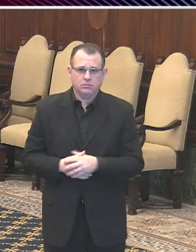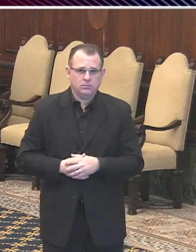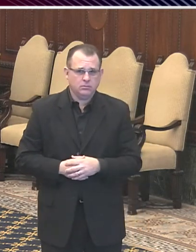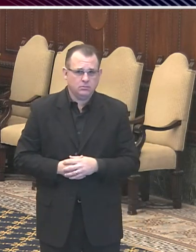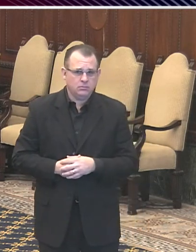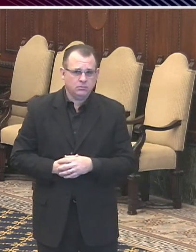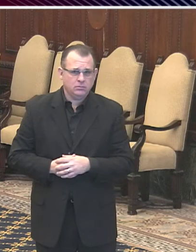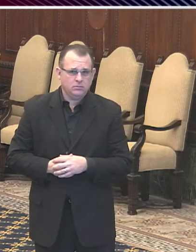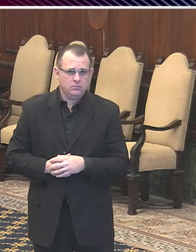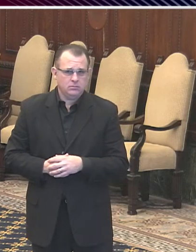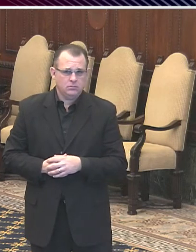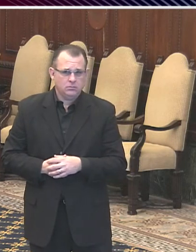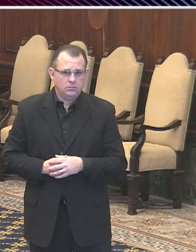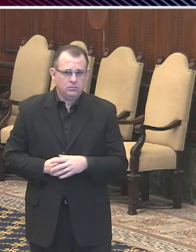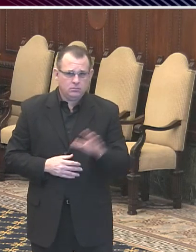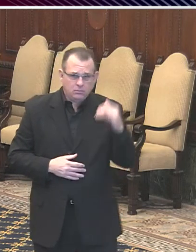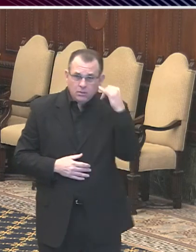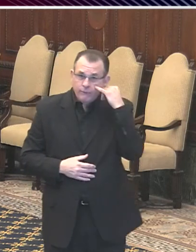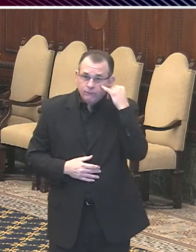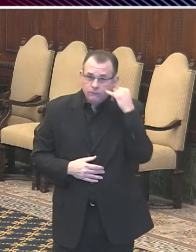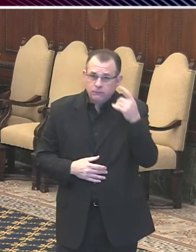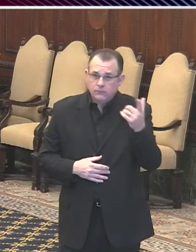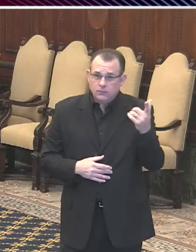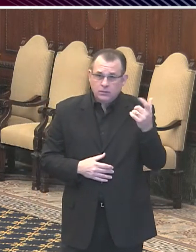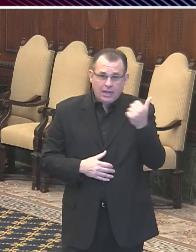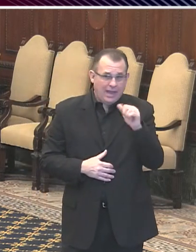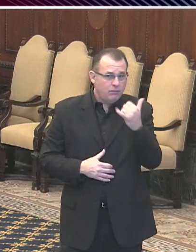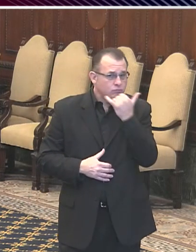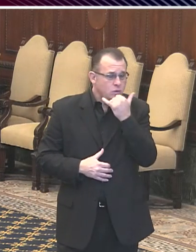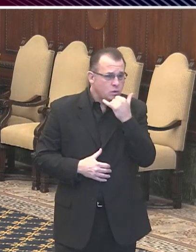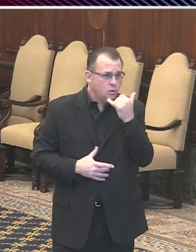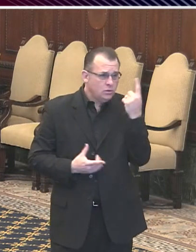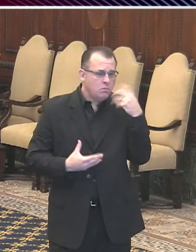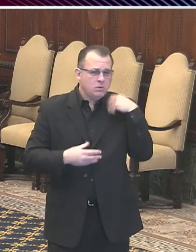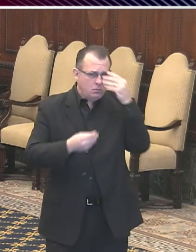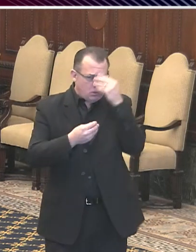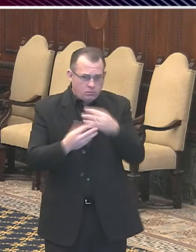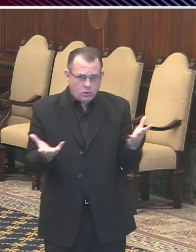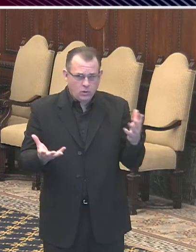if there's anything incorrect, we'll certainly circle back with you, but that's my understanding.